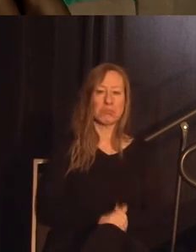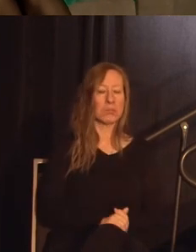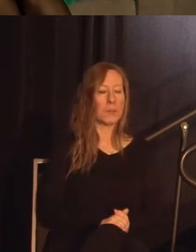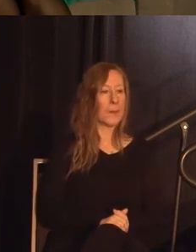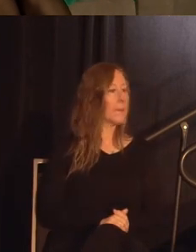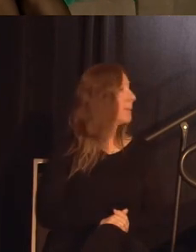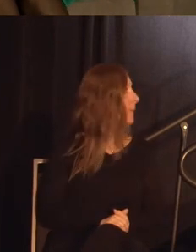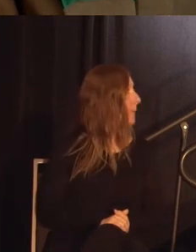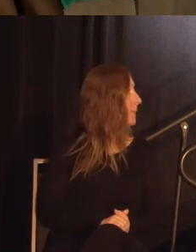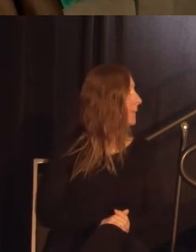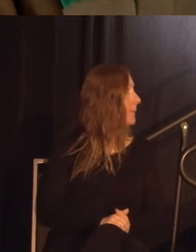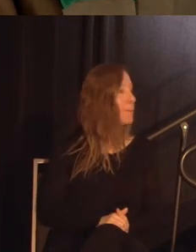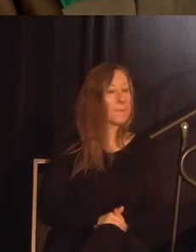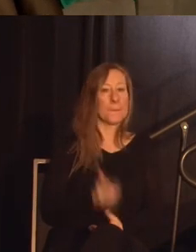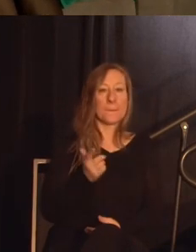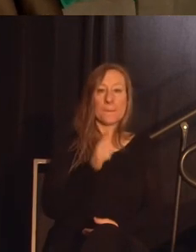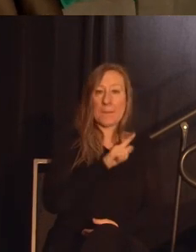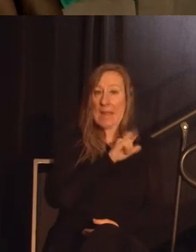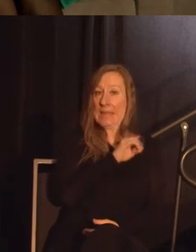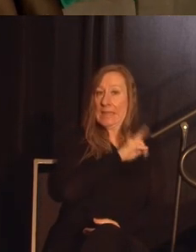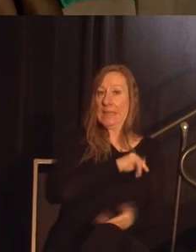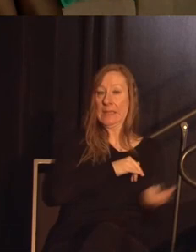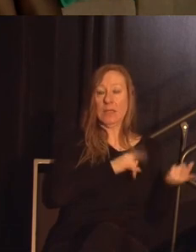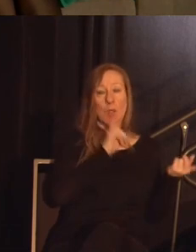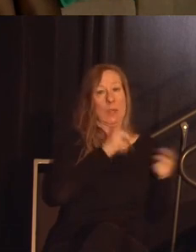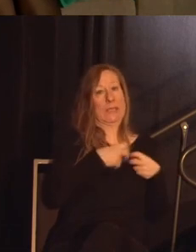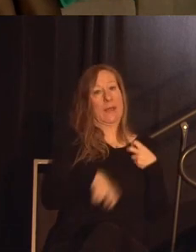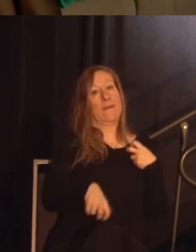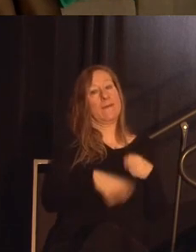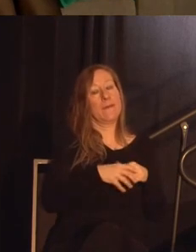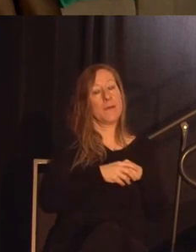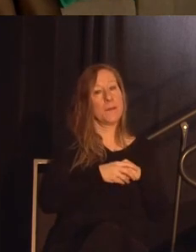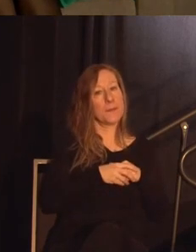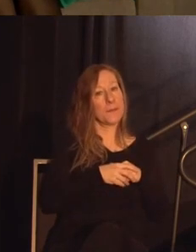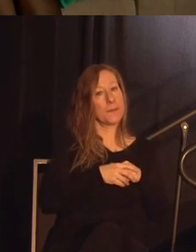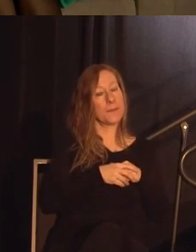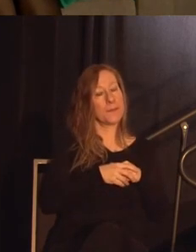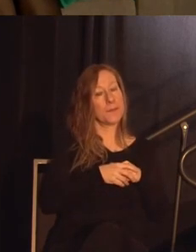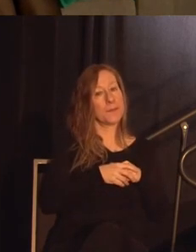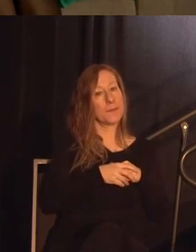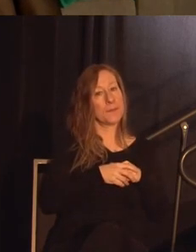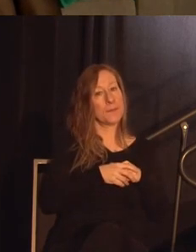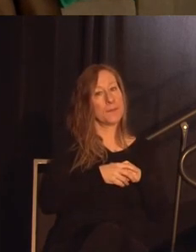start? It's so tough, and it's all kind of a